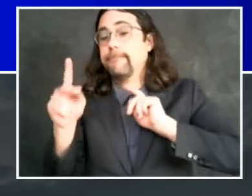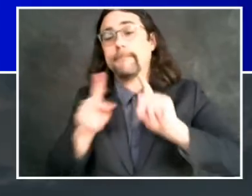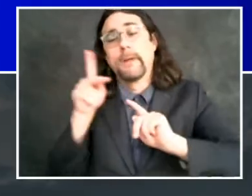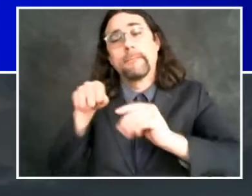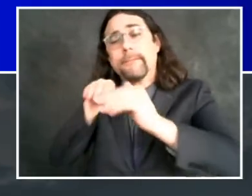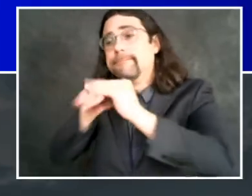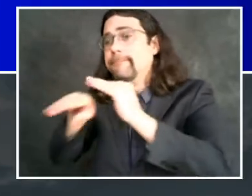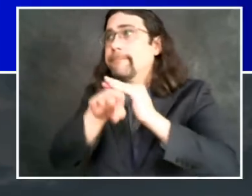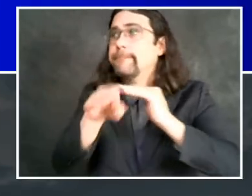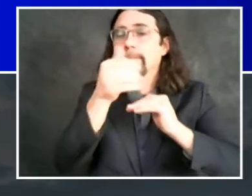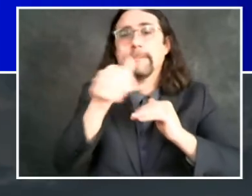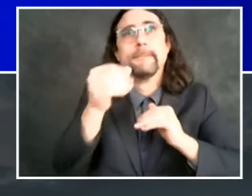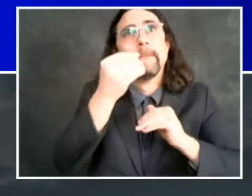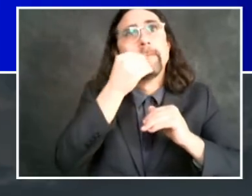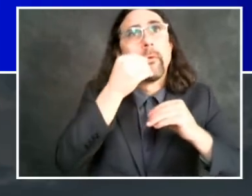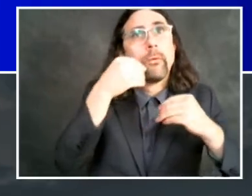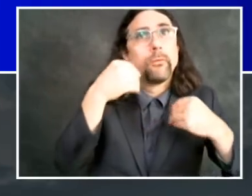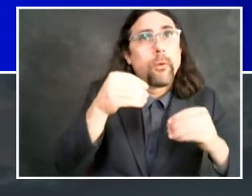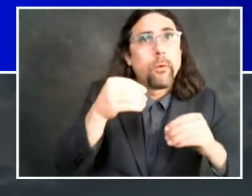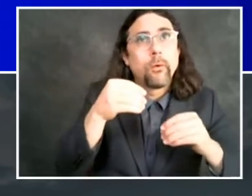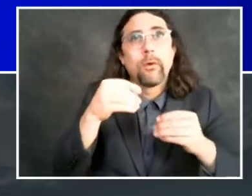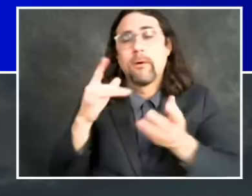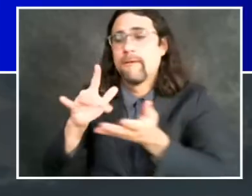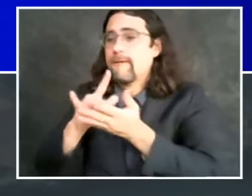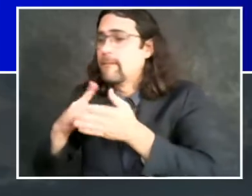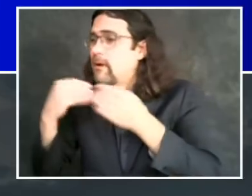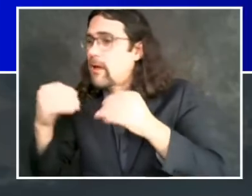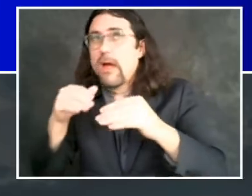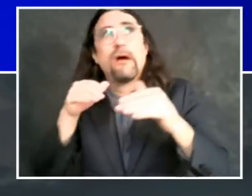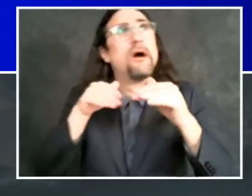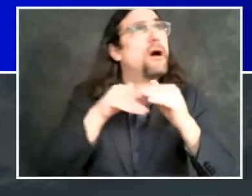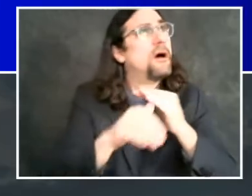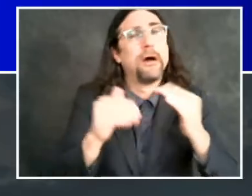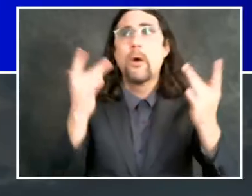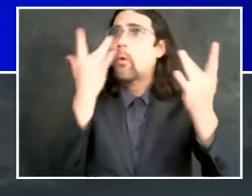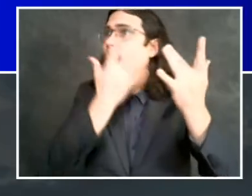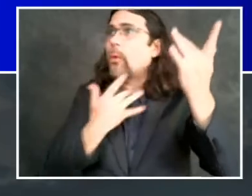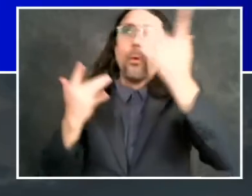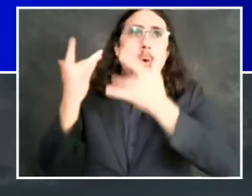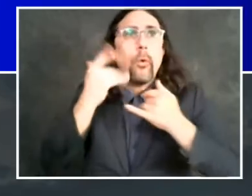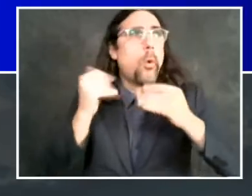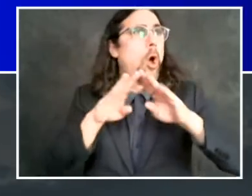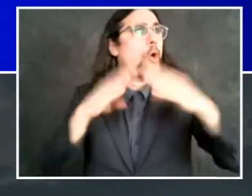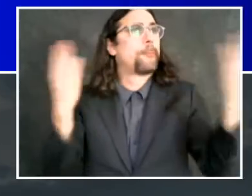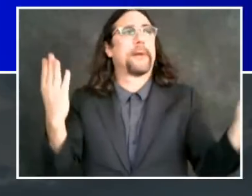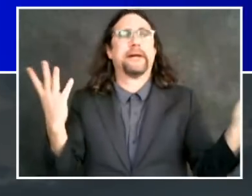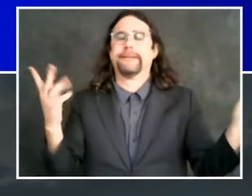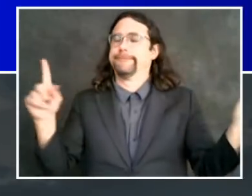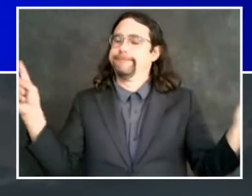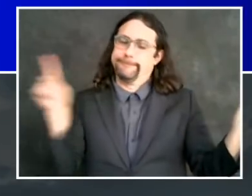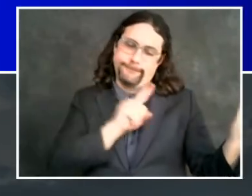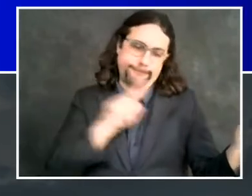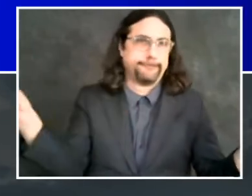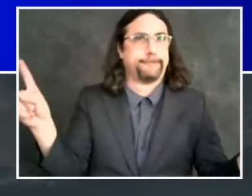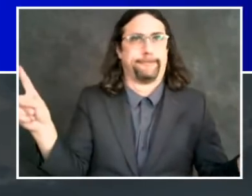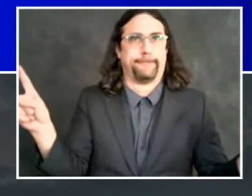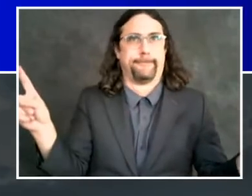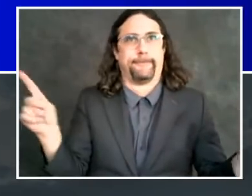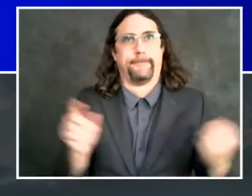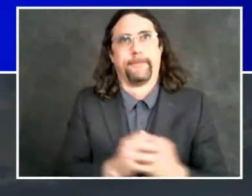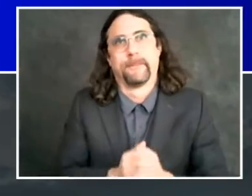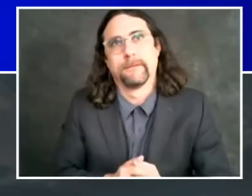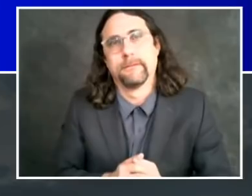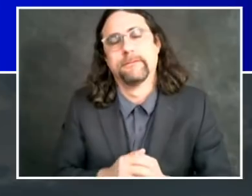And we will back them up 100%. So again, really clear rules. Let's all follow them. It's just for the protection of everybody.